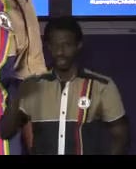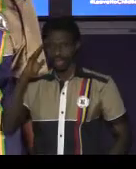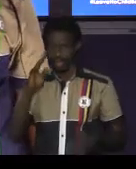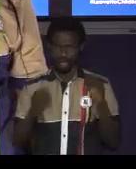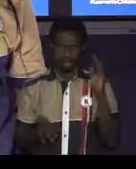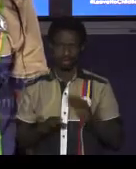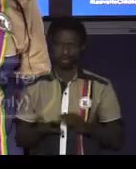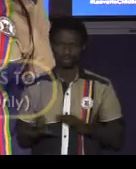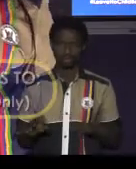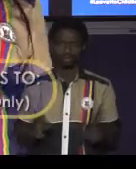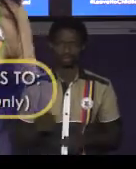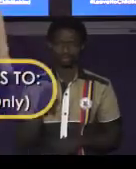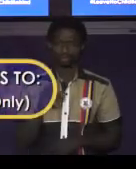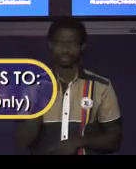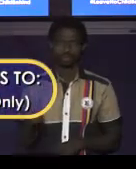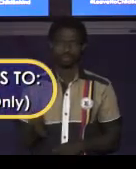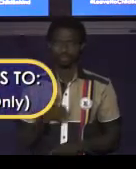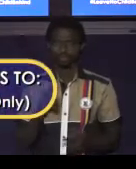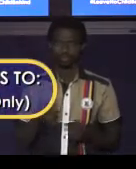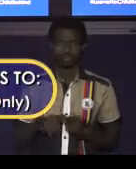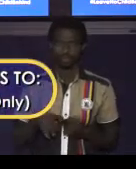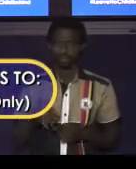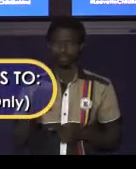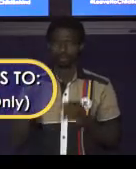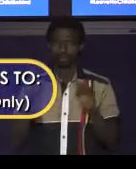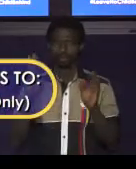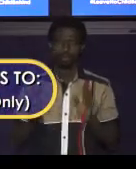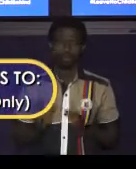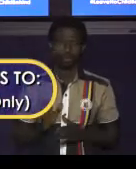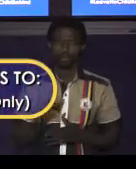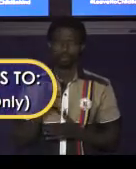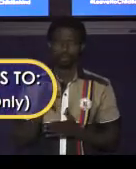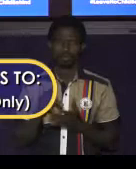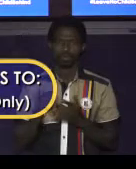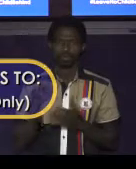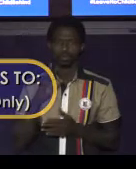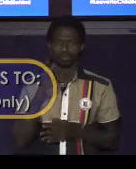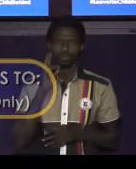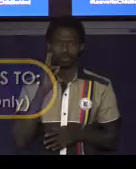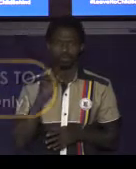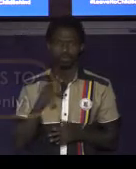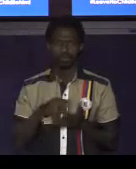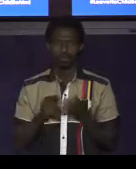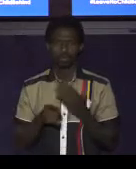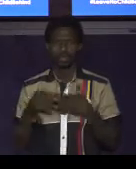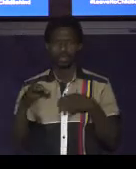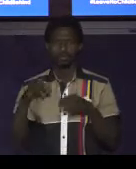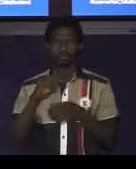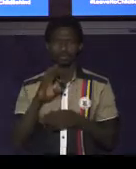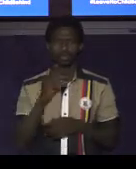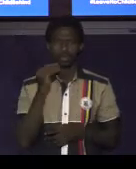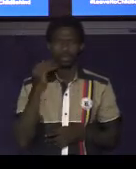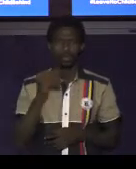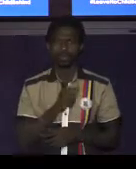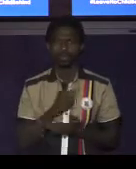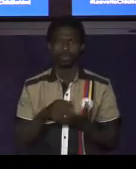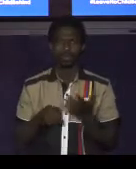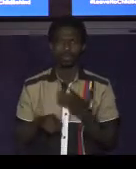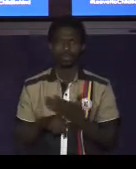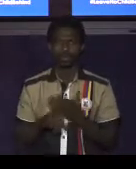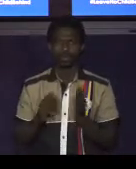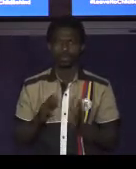Hello, pupils. You're welcome to another wonderful edition of your favorite program, The Classroom in Your Home, a